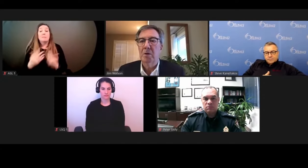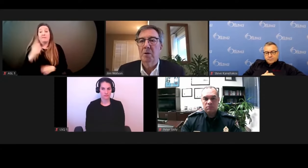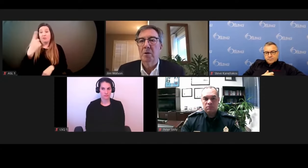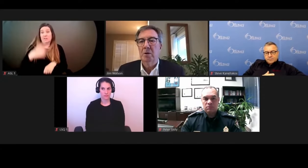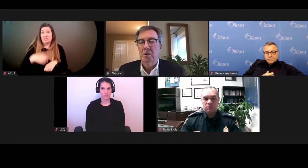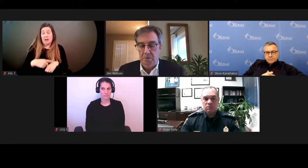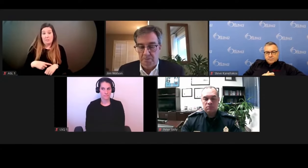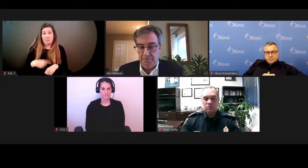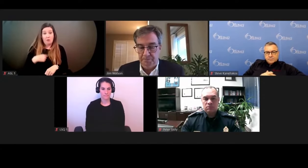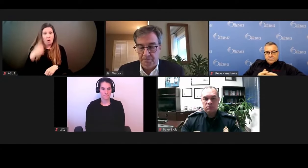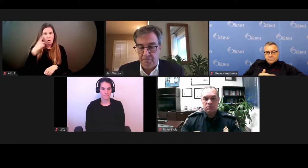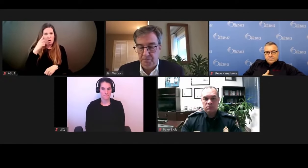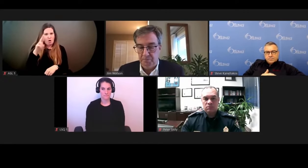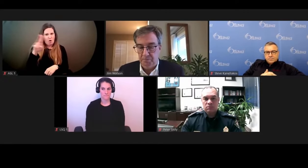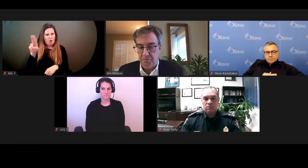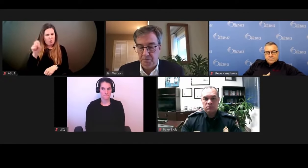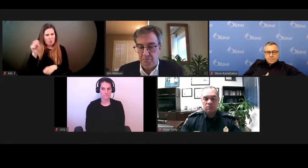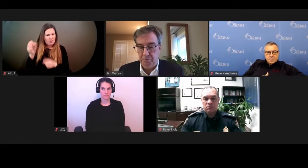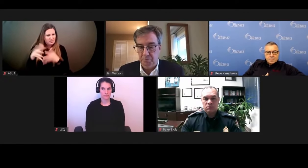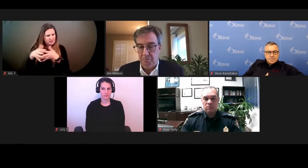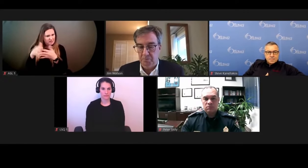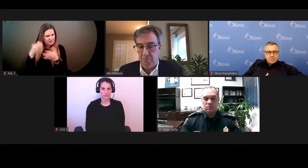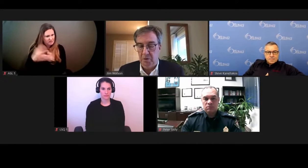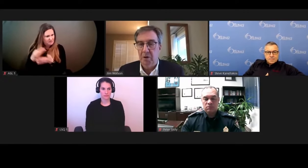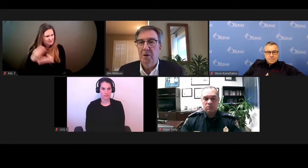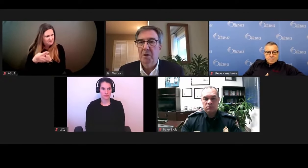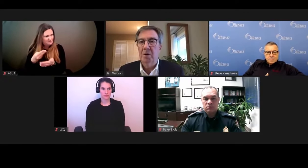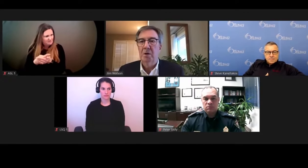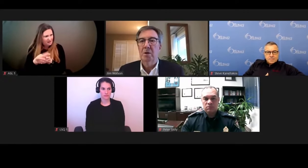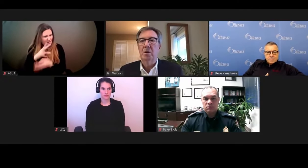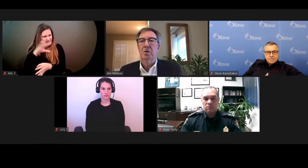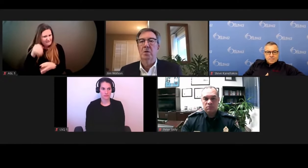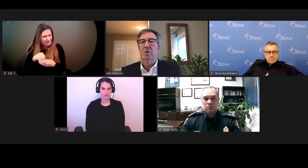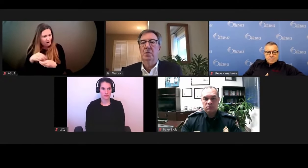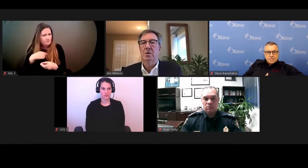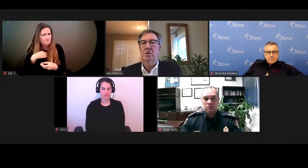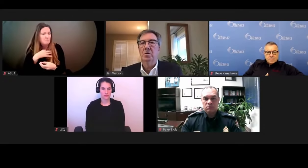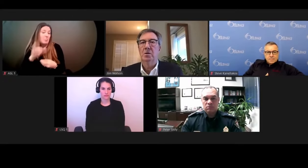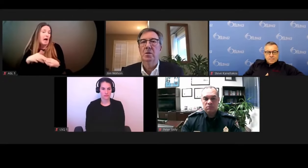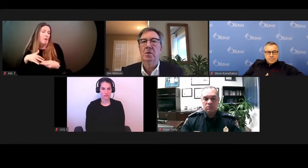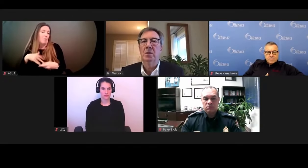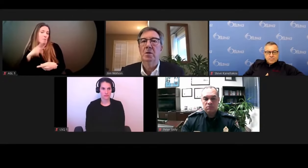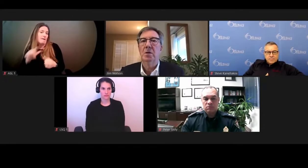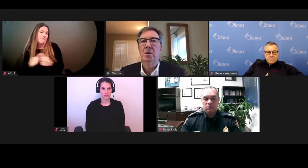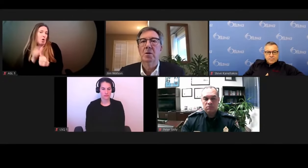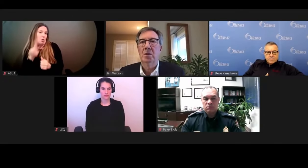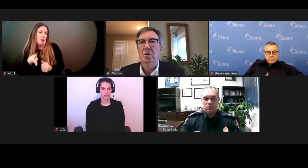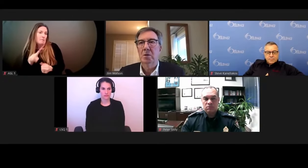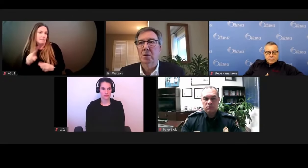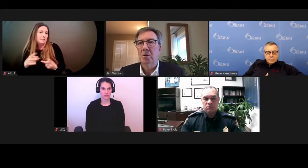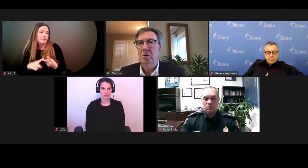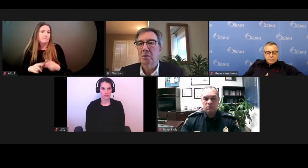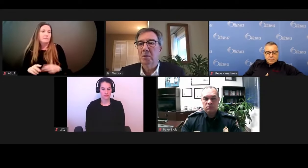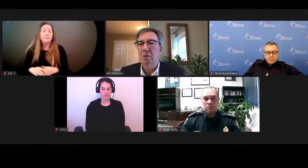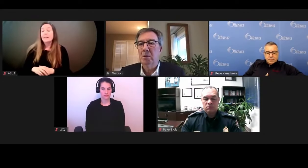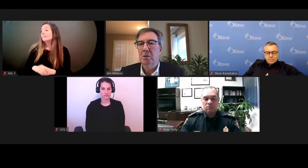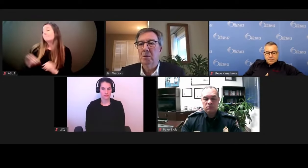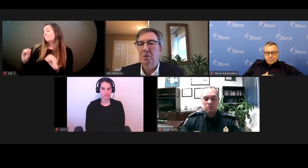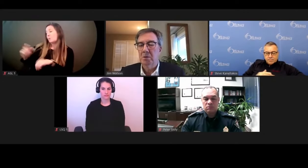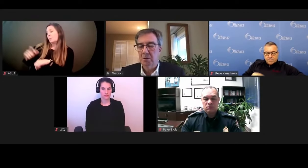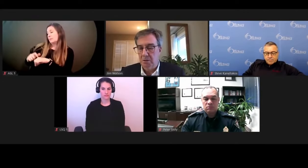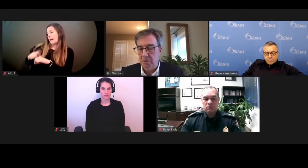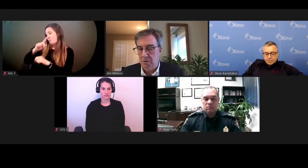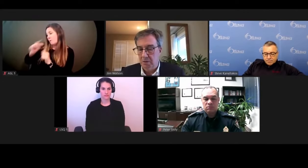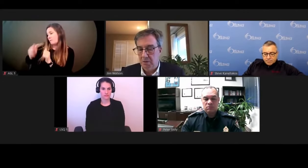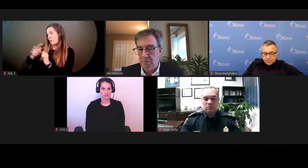U.S. funding involved. That could be my follow-up, maybe. I'd like to hear about that. Sorry, Joanne, there's actually no time for follow-up. We're just doing one